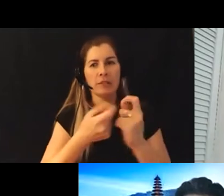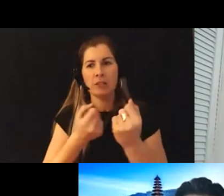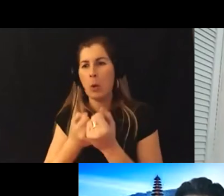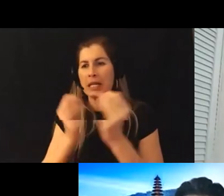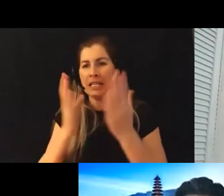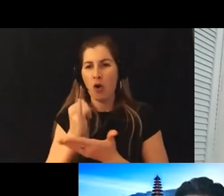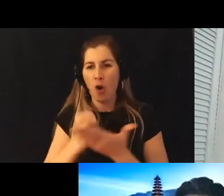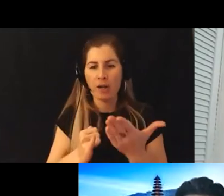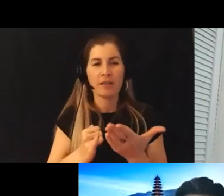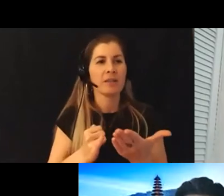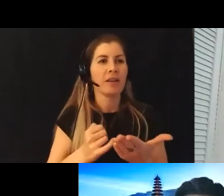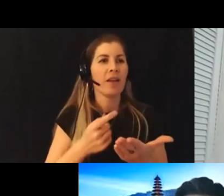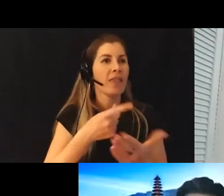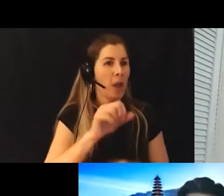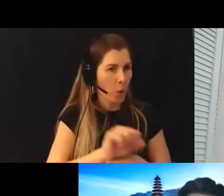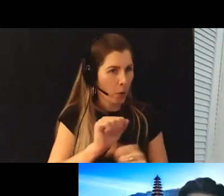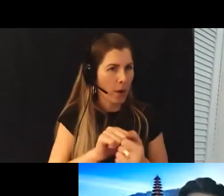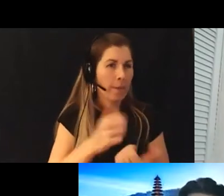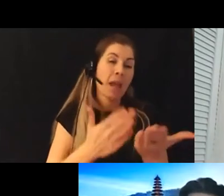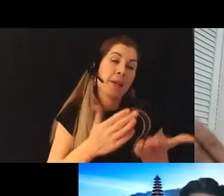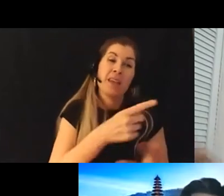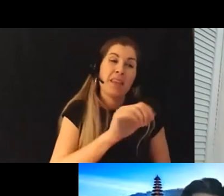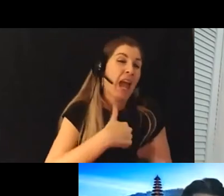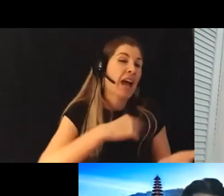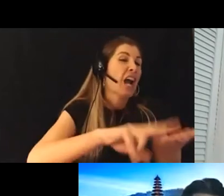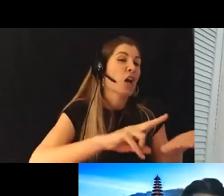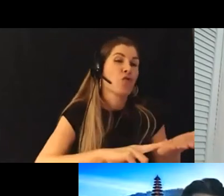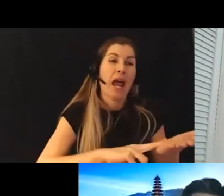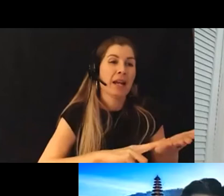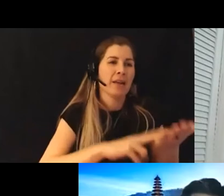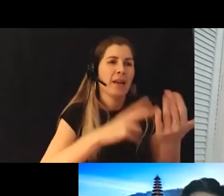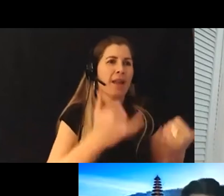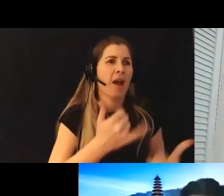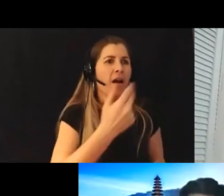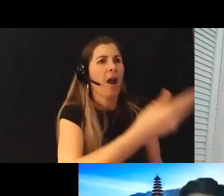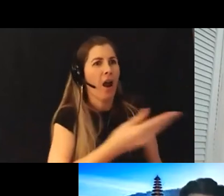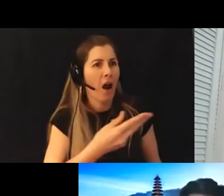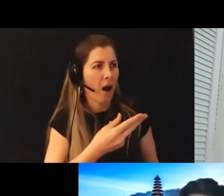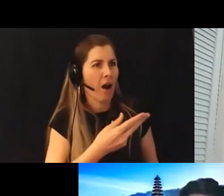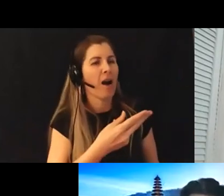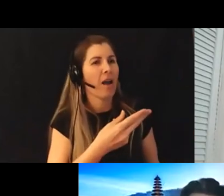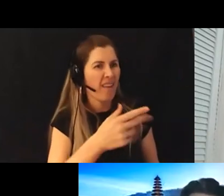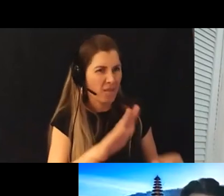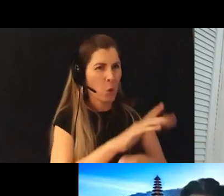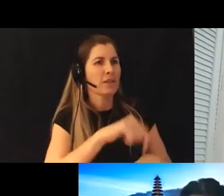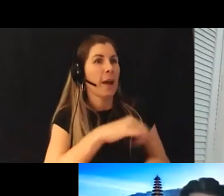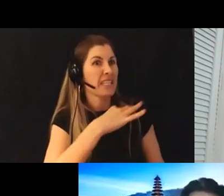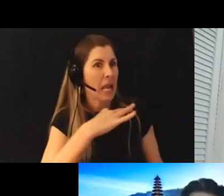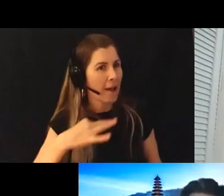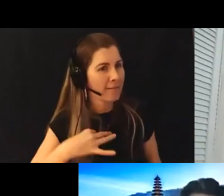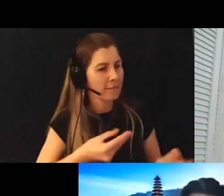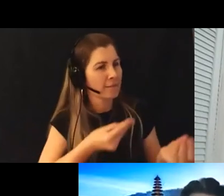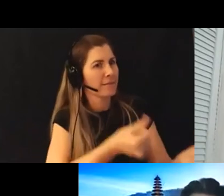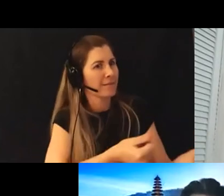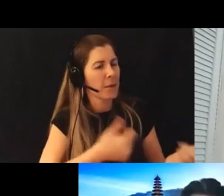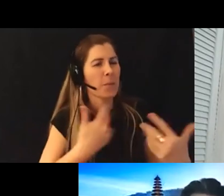they may have worked with on a contractual basis for a while, now beginning to come on board as full-time staff. And so we are